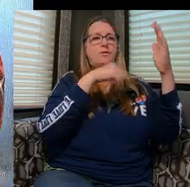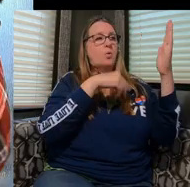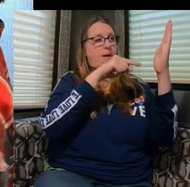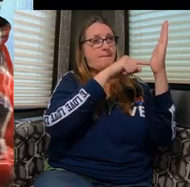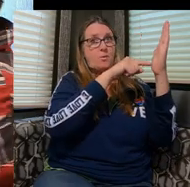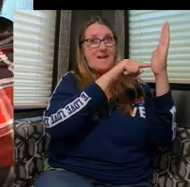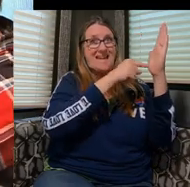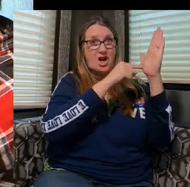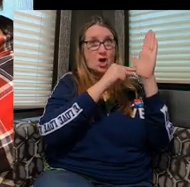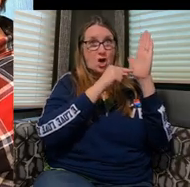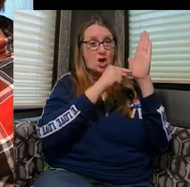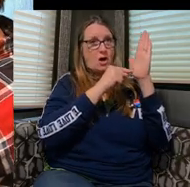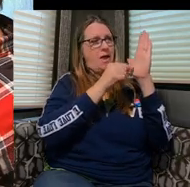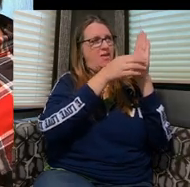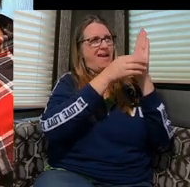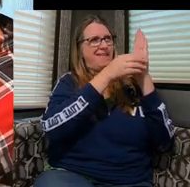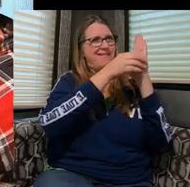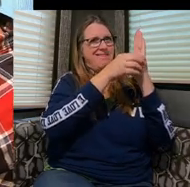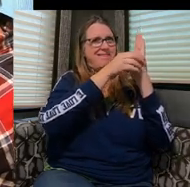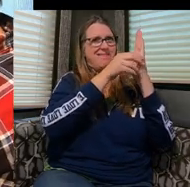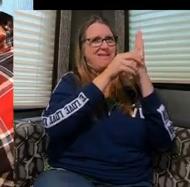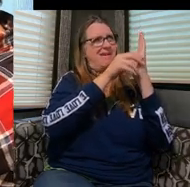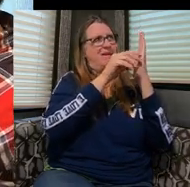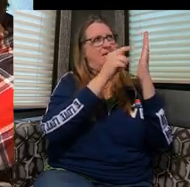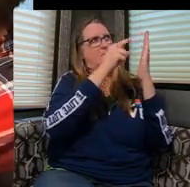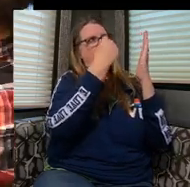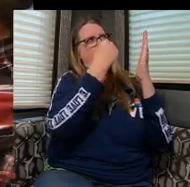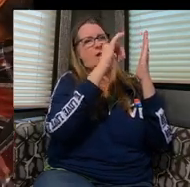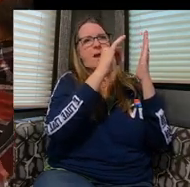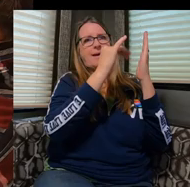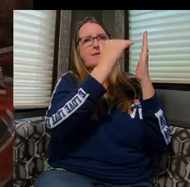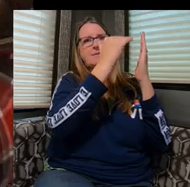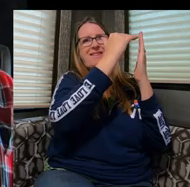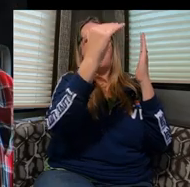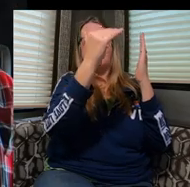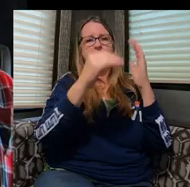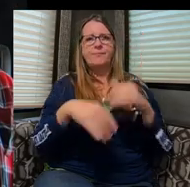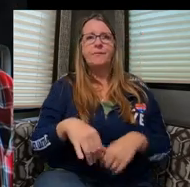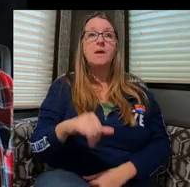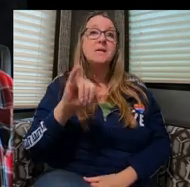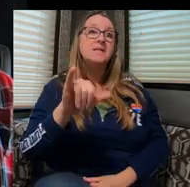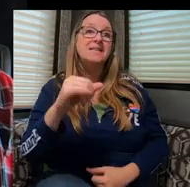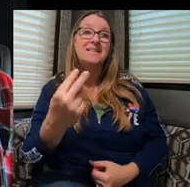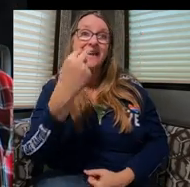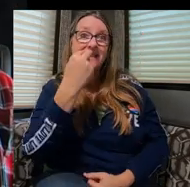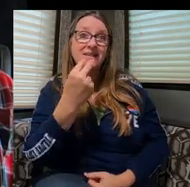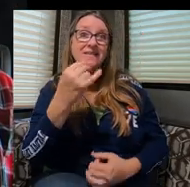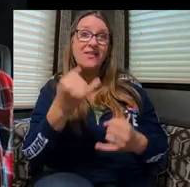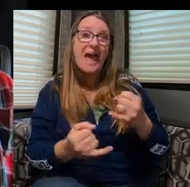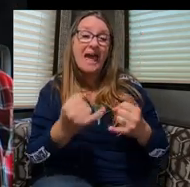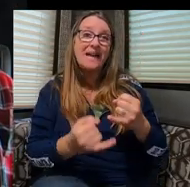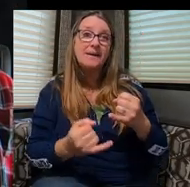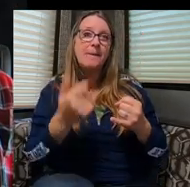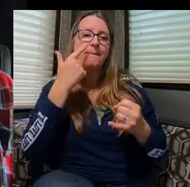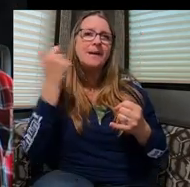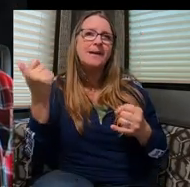good in this corner, it's going to look like it's level. So that's what I'm going to use. So stay until the end of today's